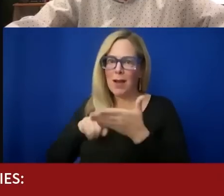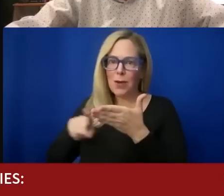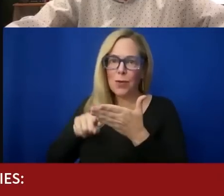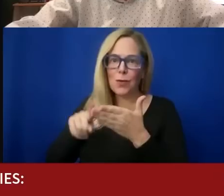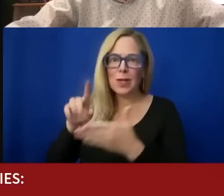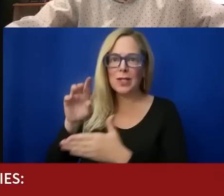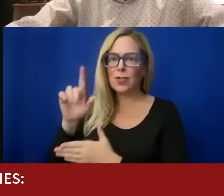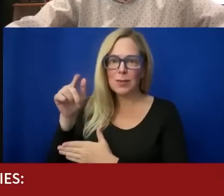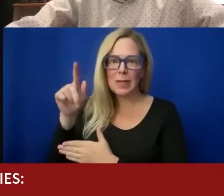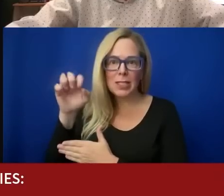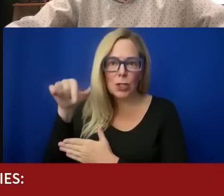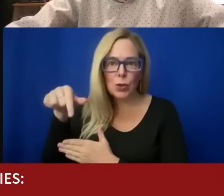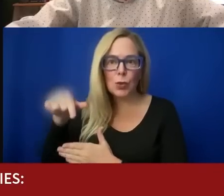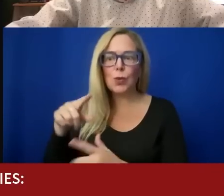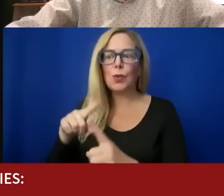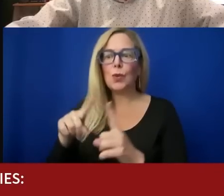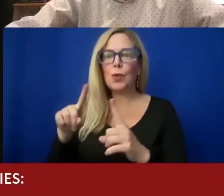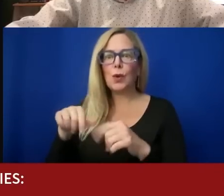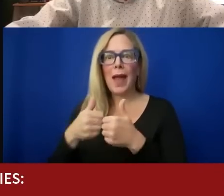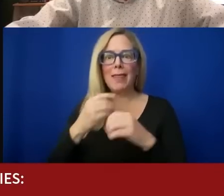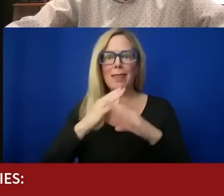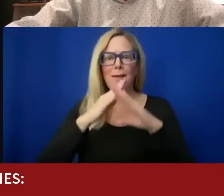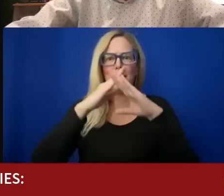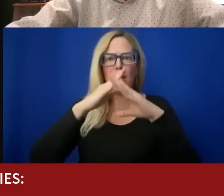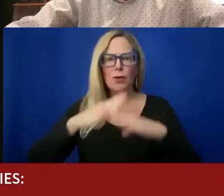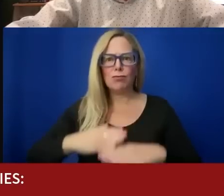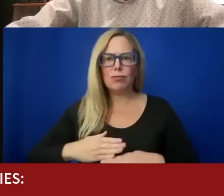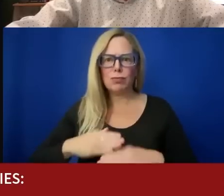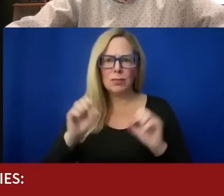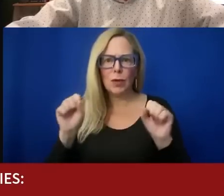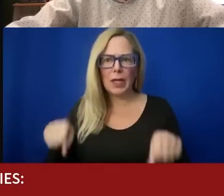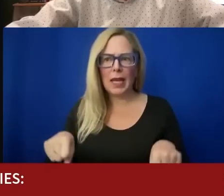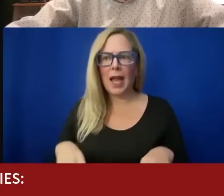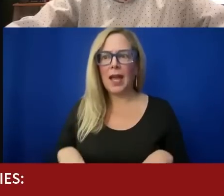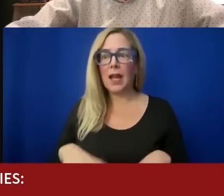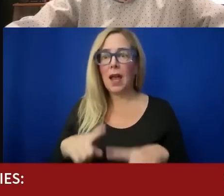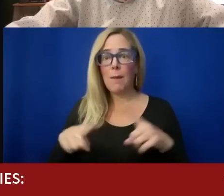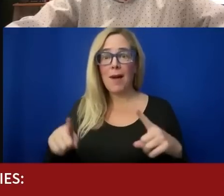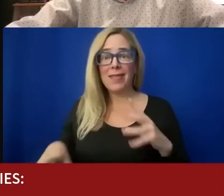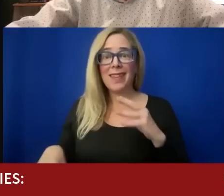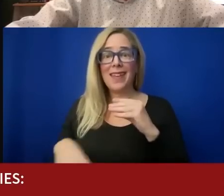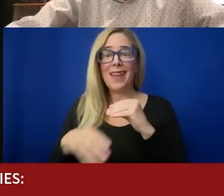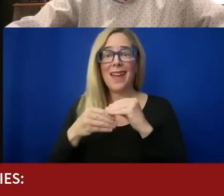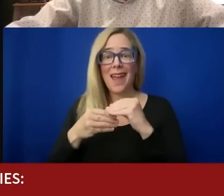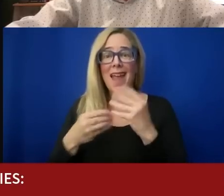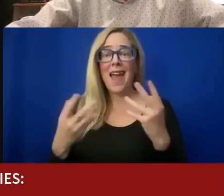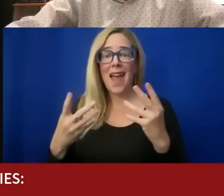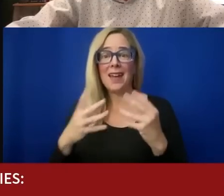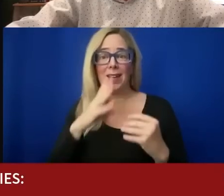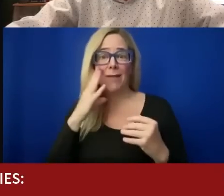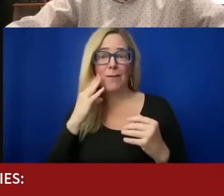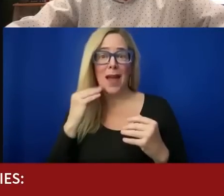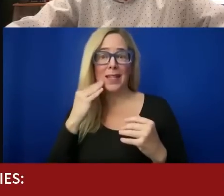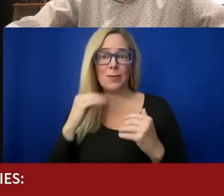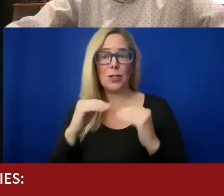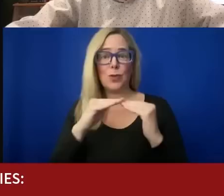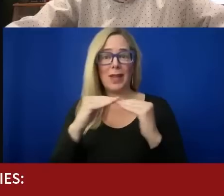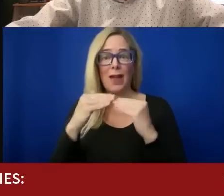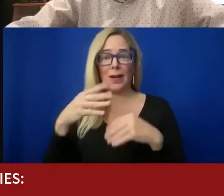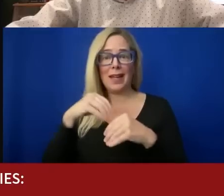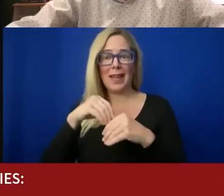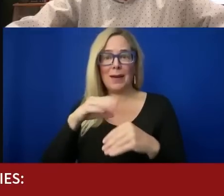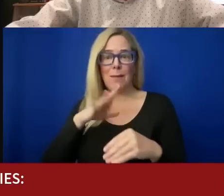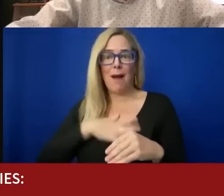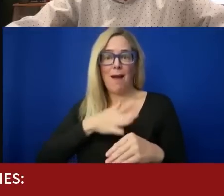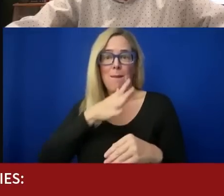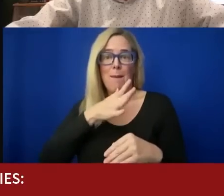mitigate those barriers. But I think the added layer of my experiences of equity in my mom's classroom, while it's not education driven